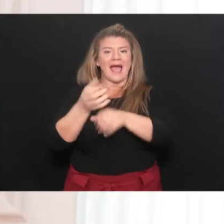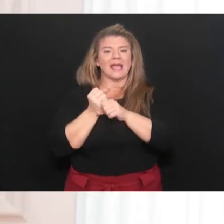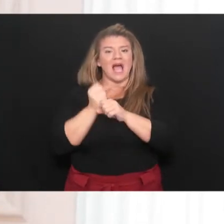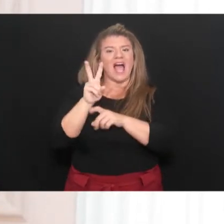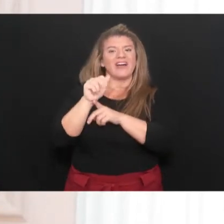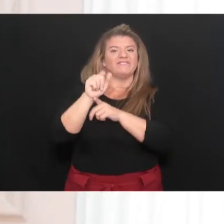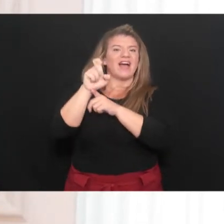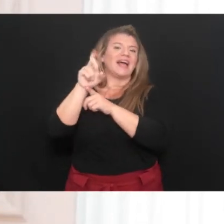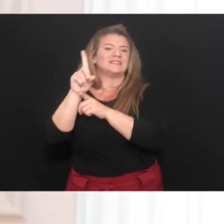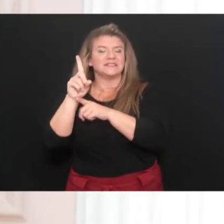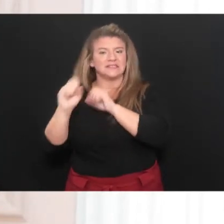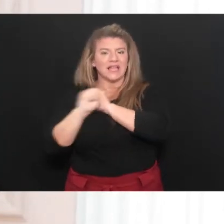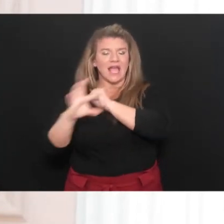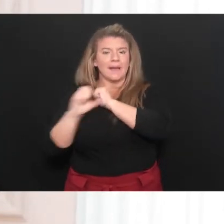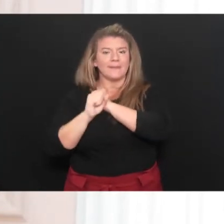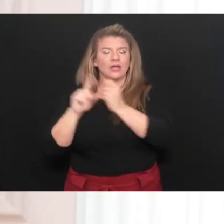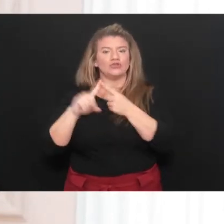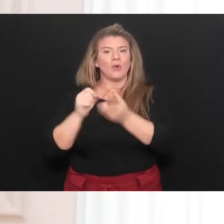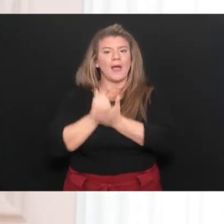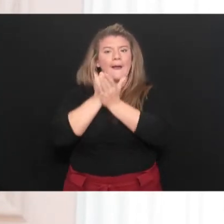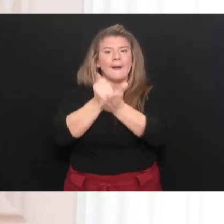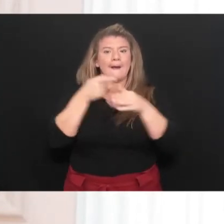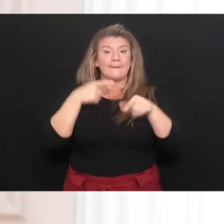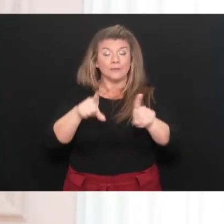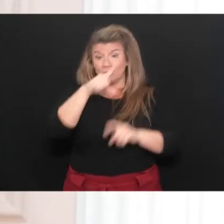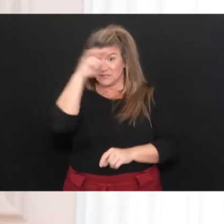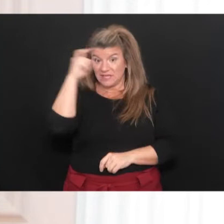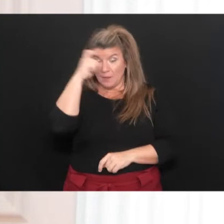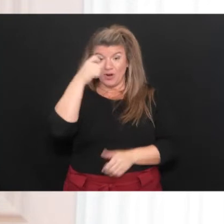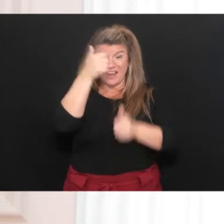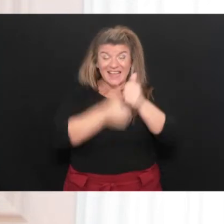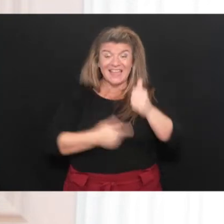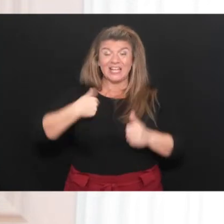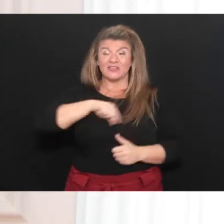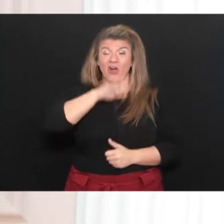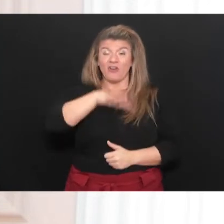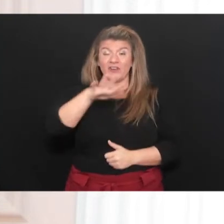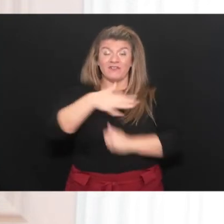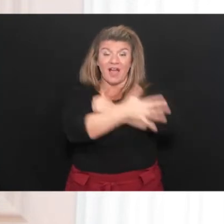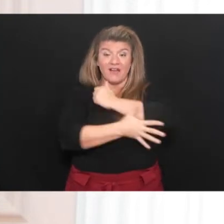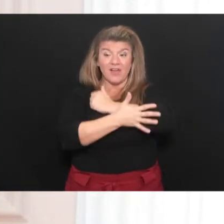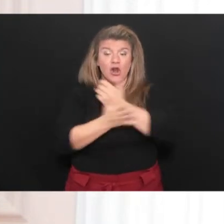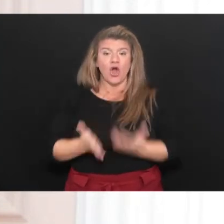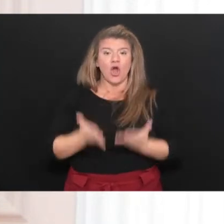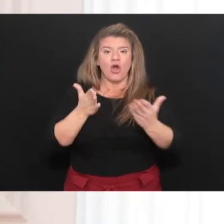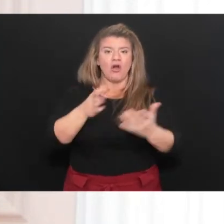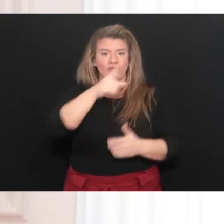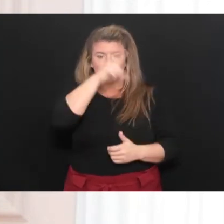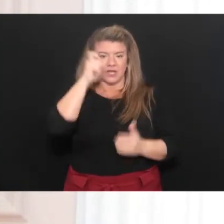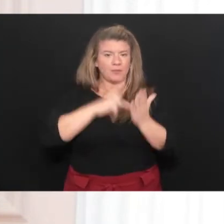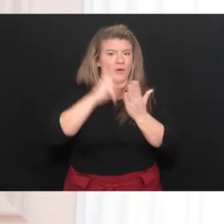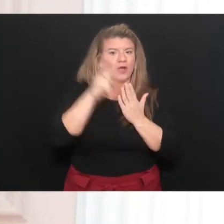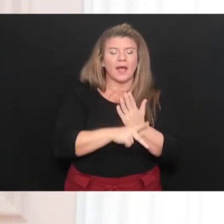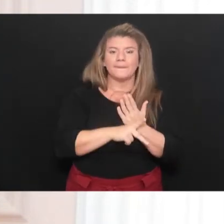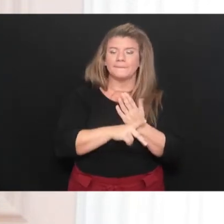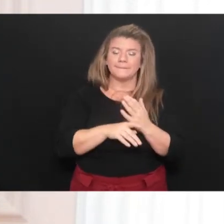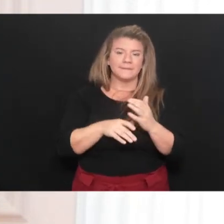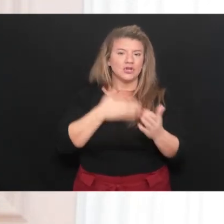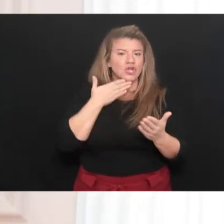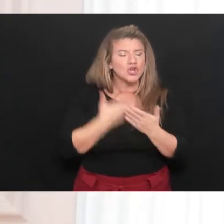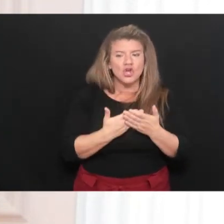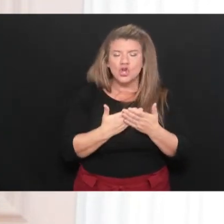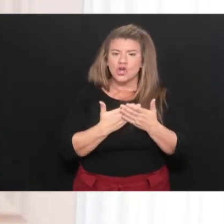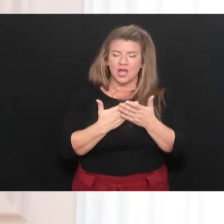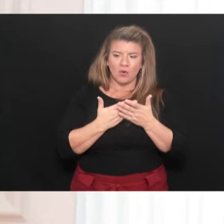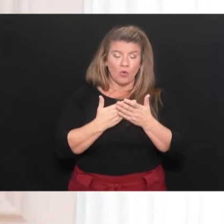really tackle during the summer months. Each of our 55 counties offered a summer programming, very robust. We've